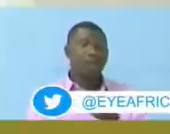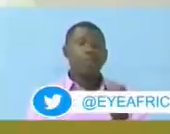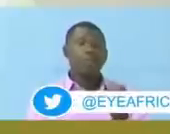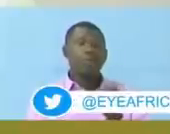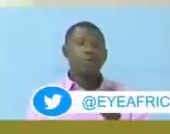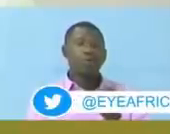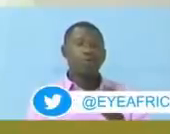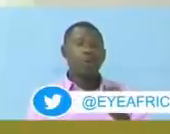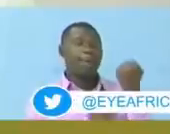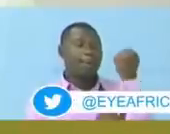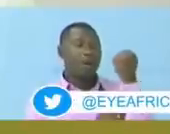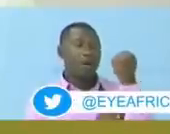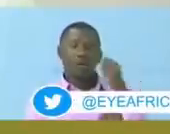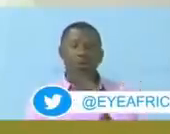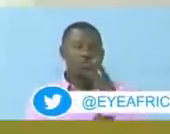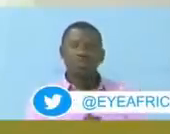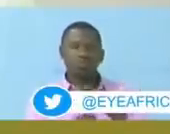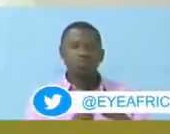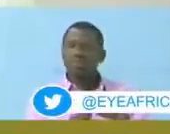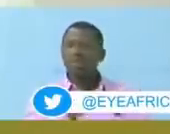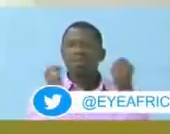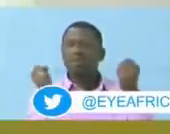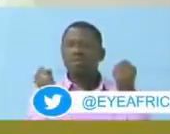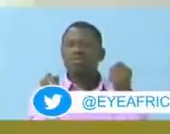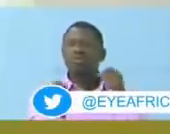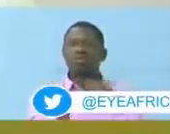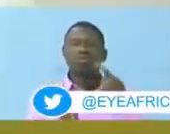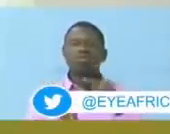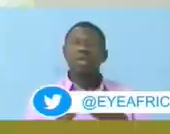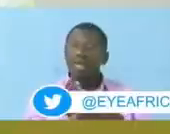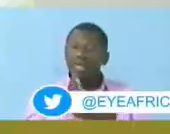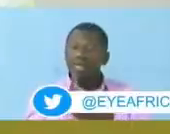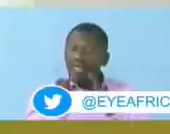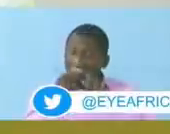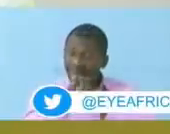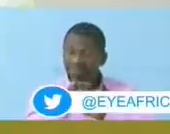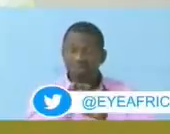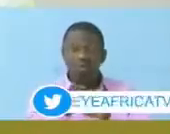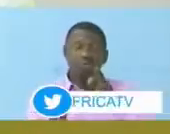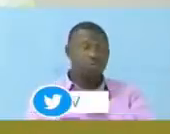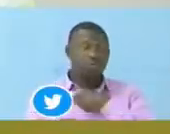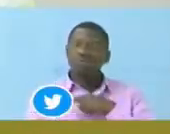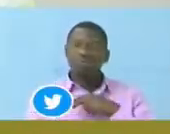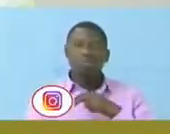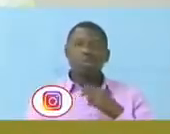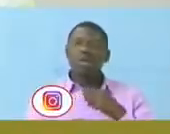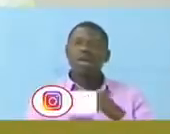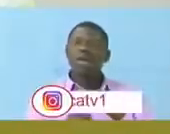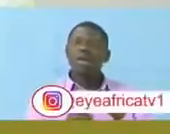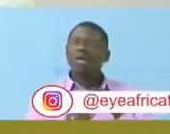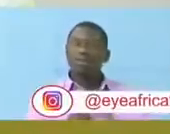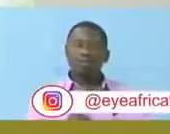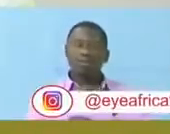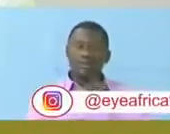Authority is not to be abused. No. Authority is